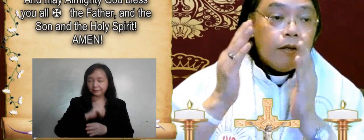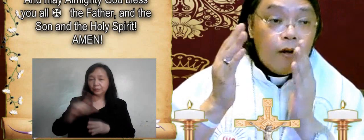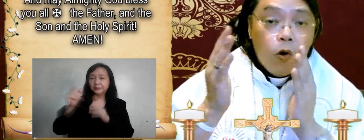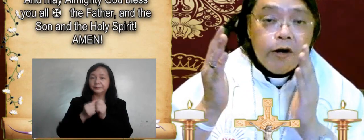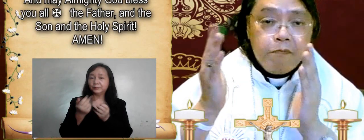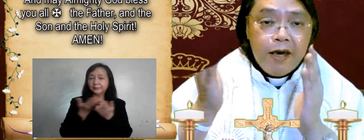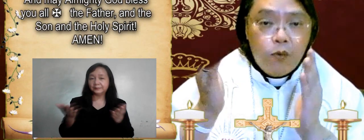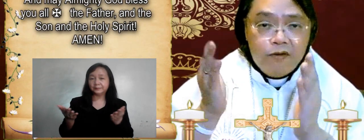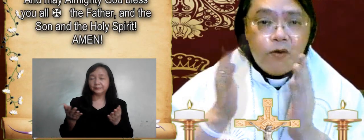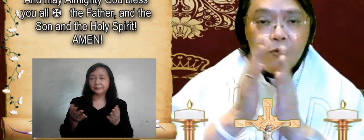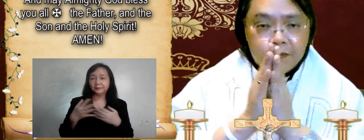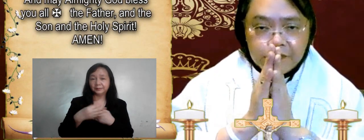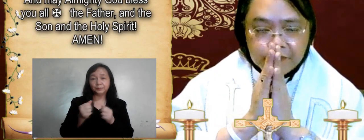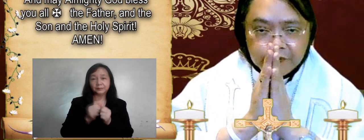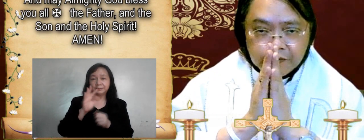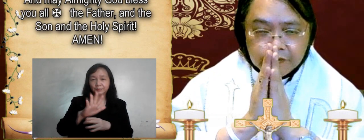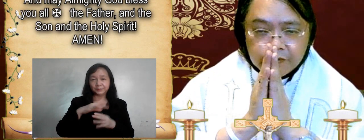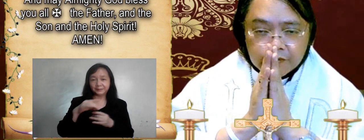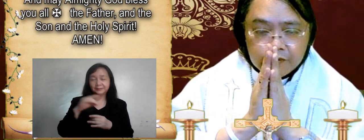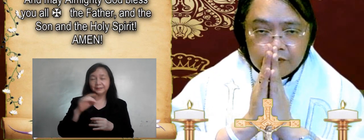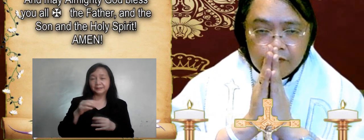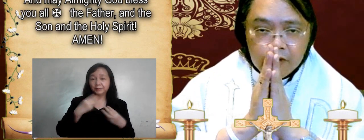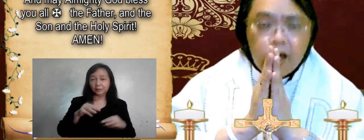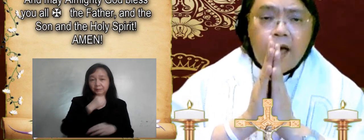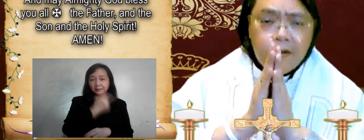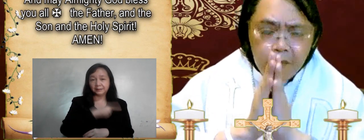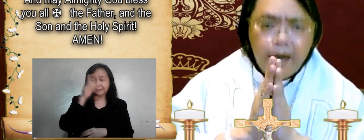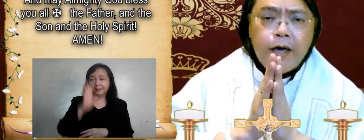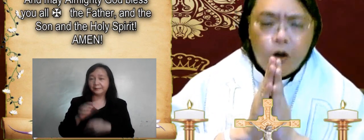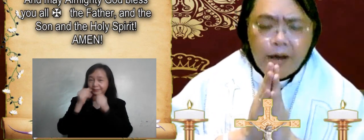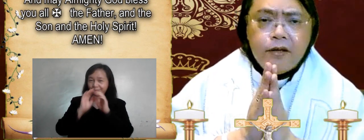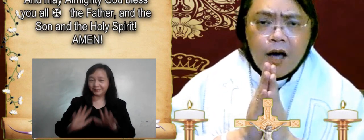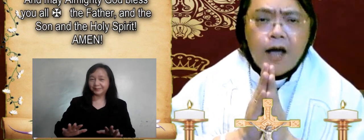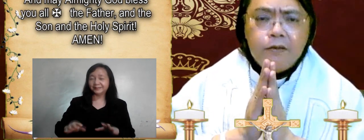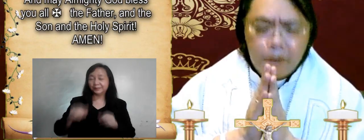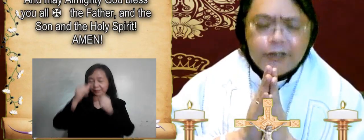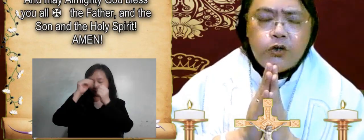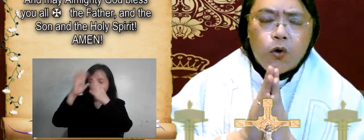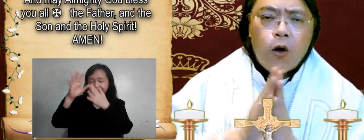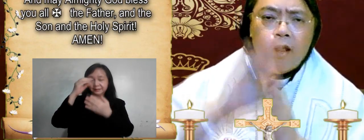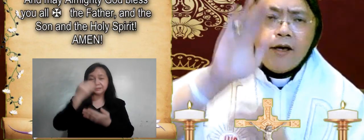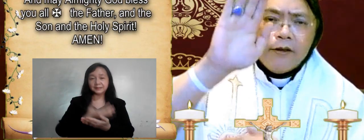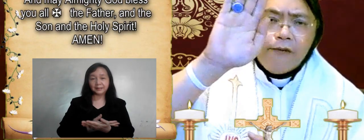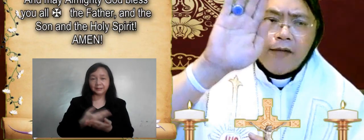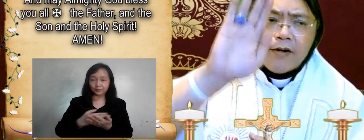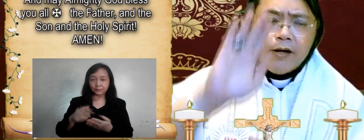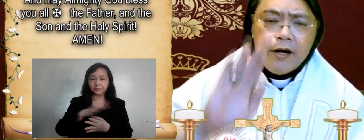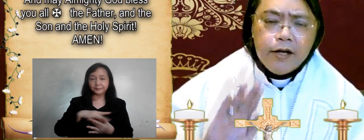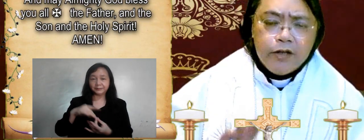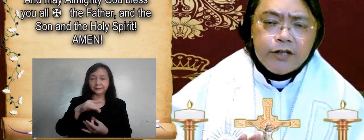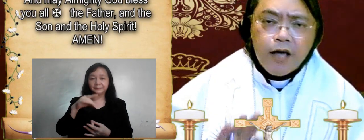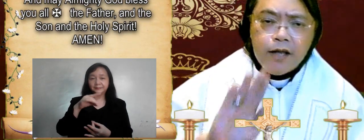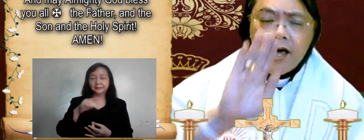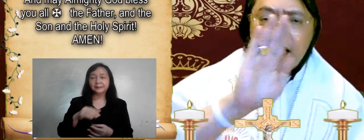The Lord be with you and with your spirit. And may Almighty God bless you all, the Father,